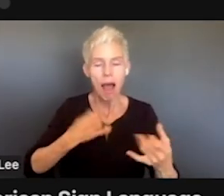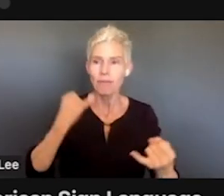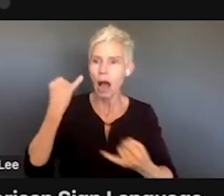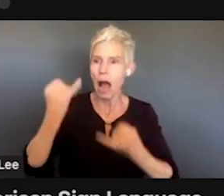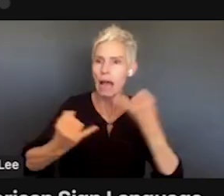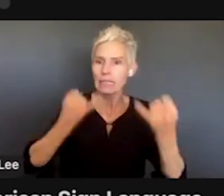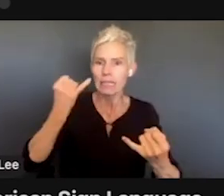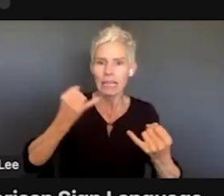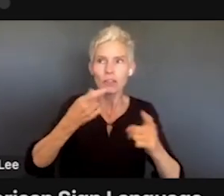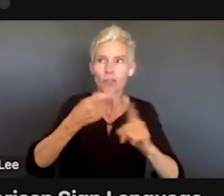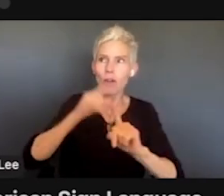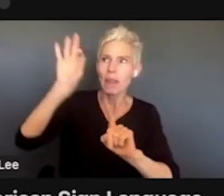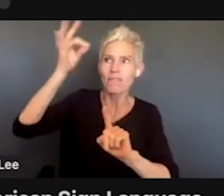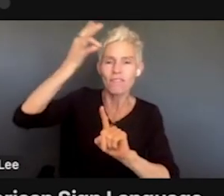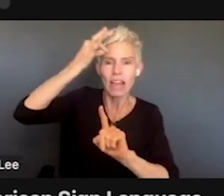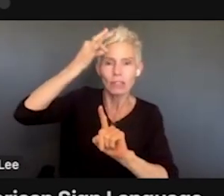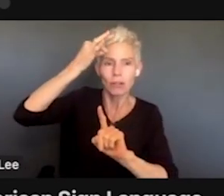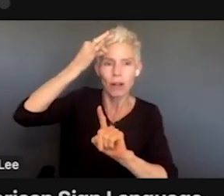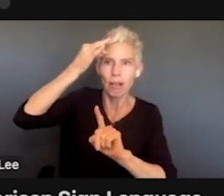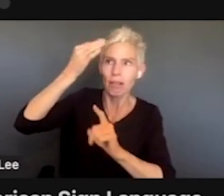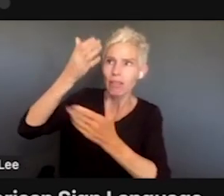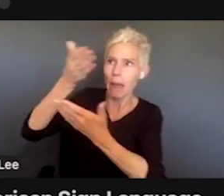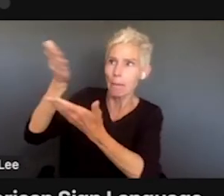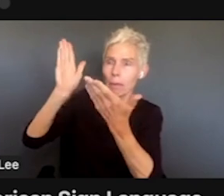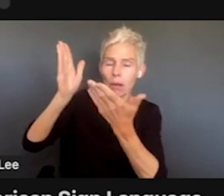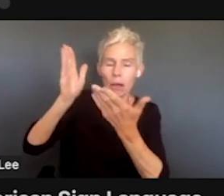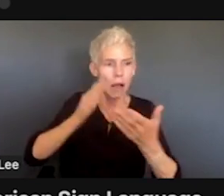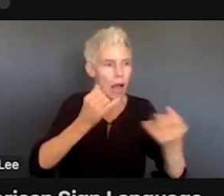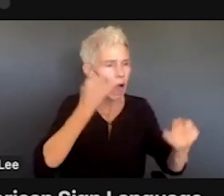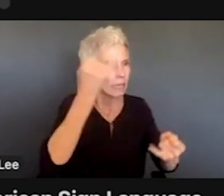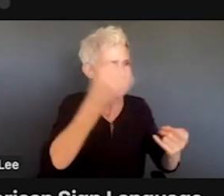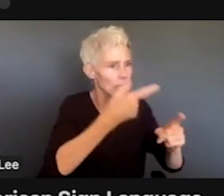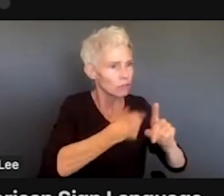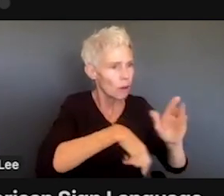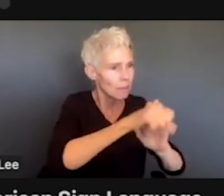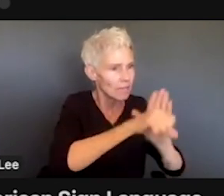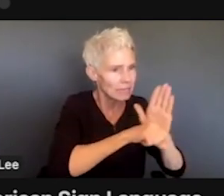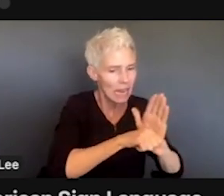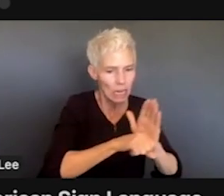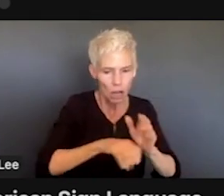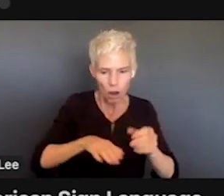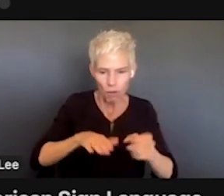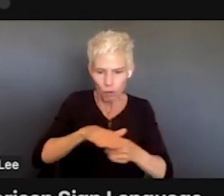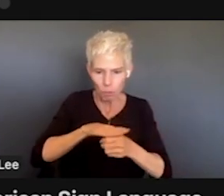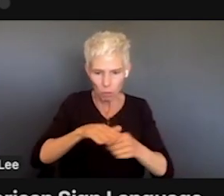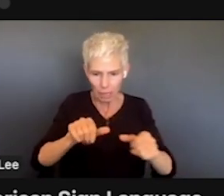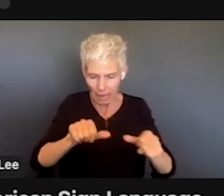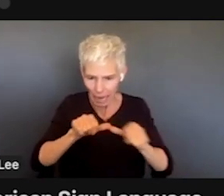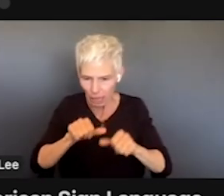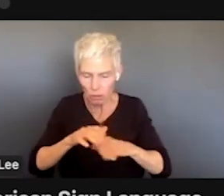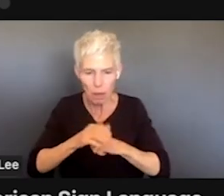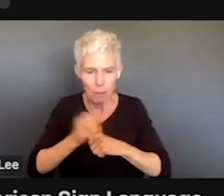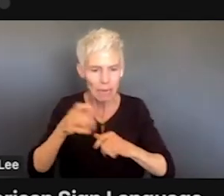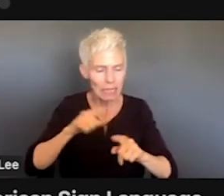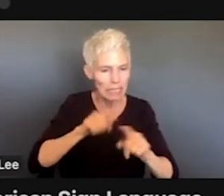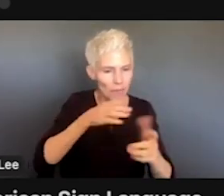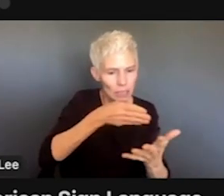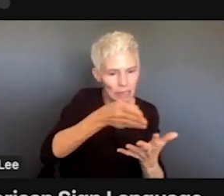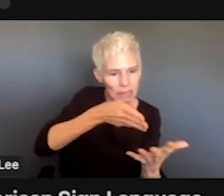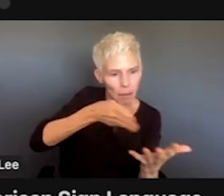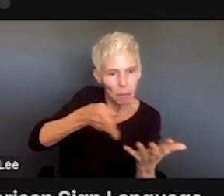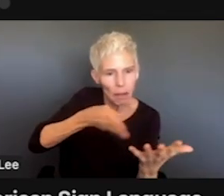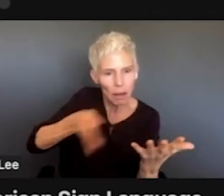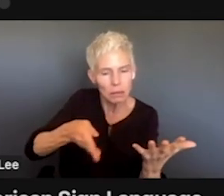from the federal government, ideas that are coming from the states, from the local jurisdictions, from the multiple disciplines And what this